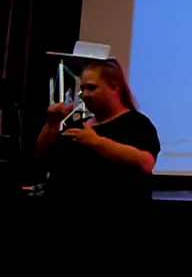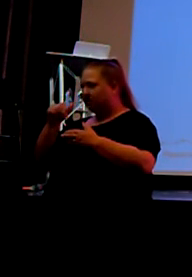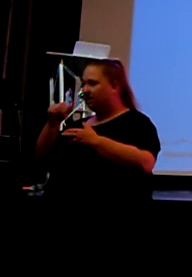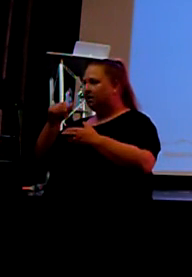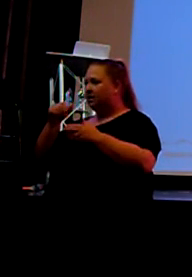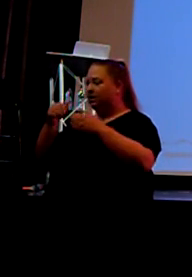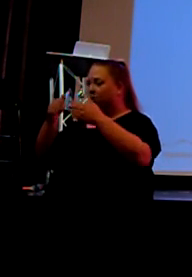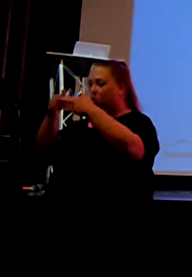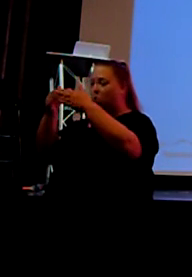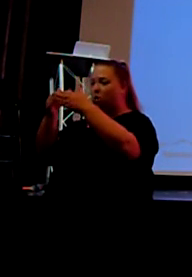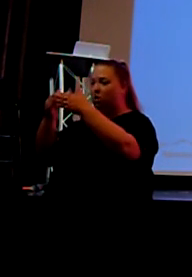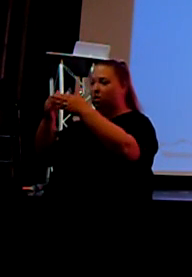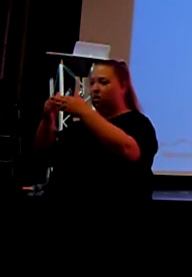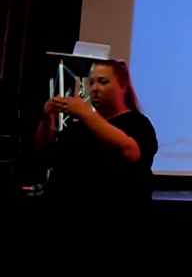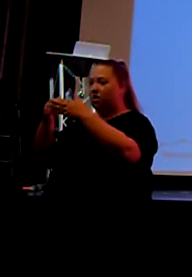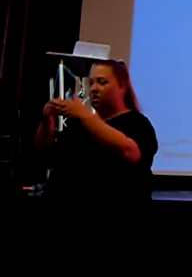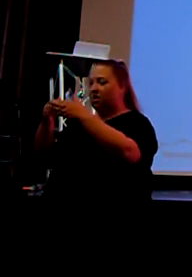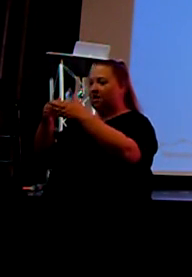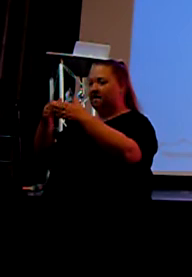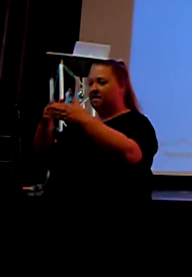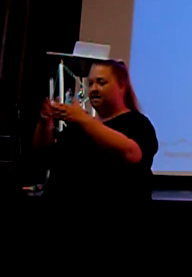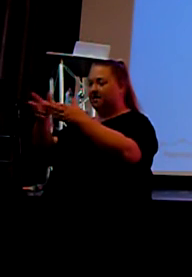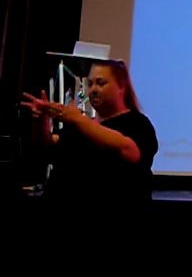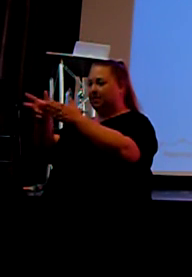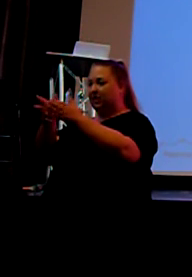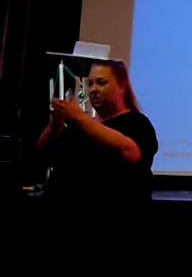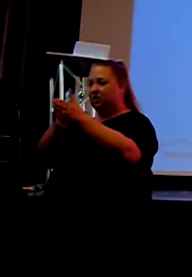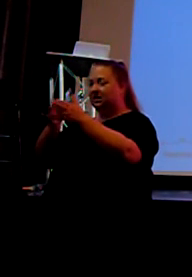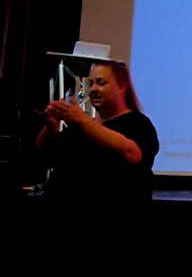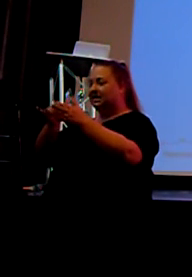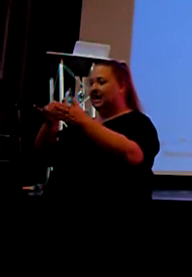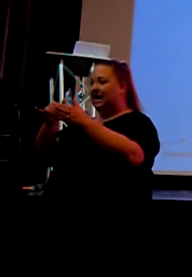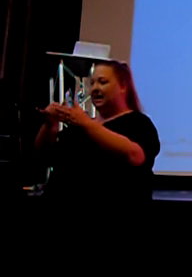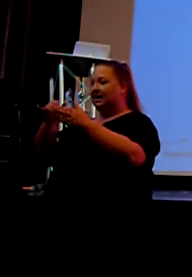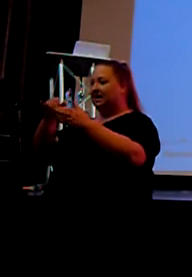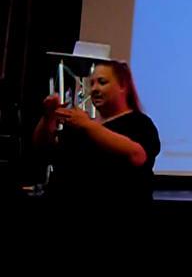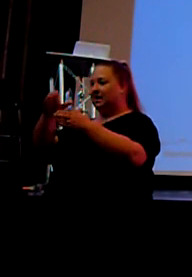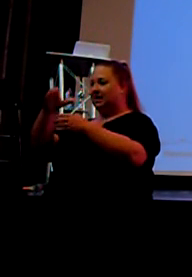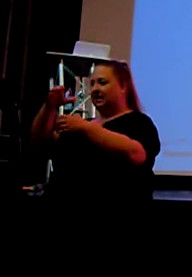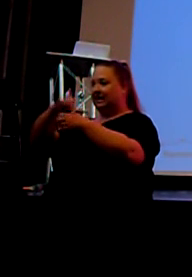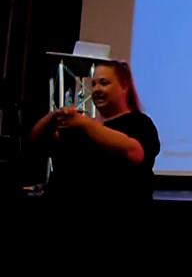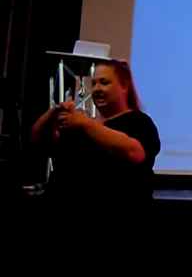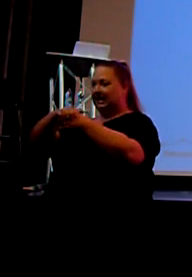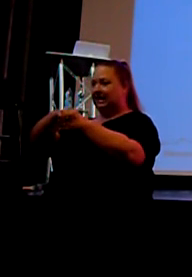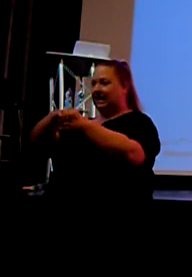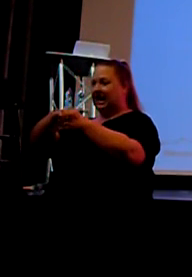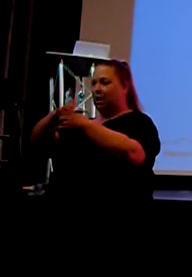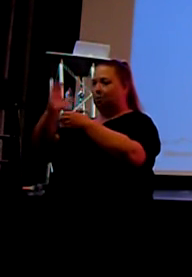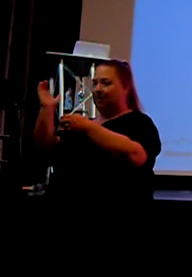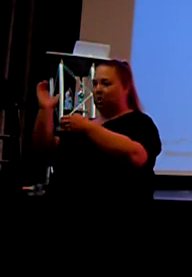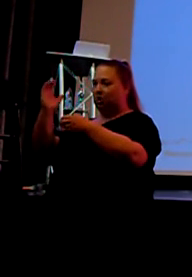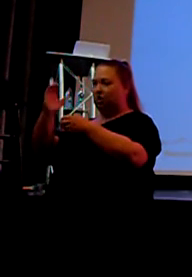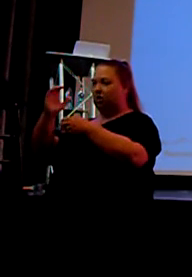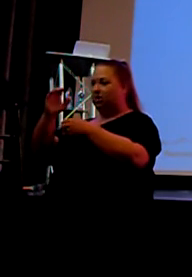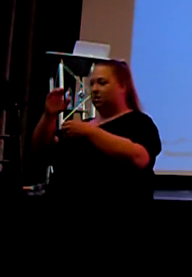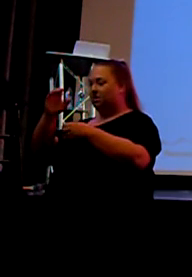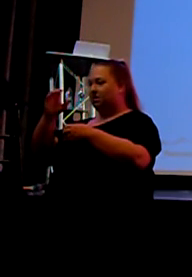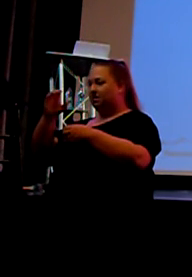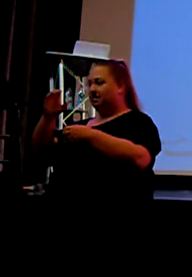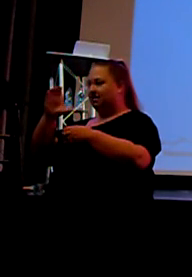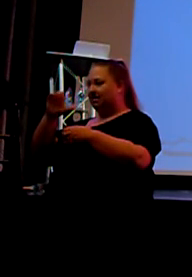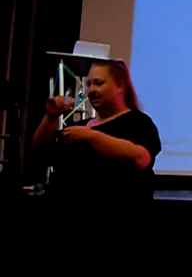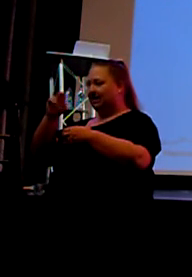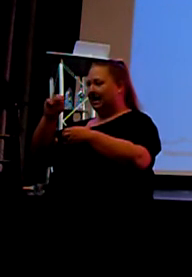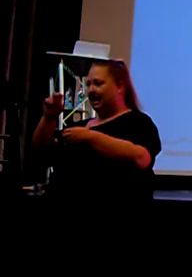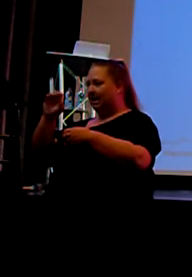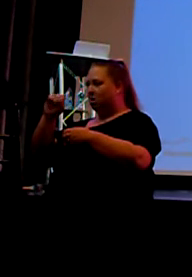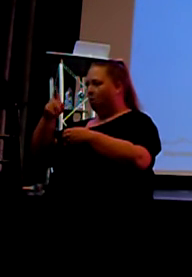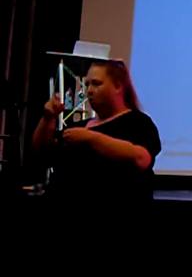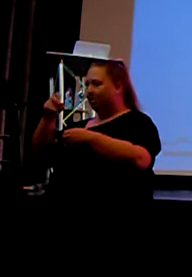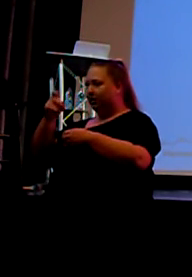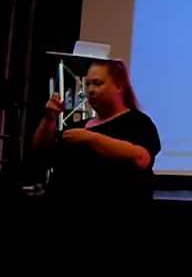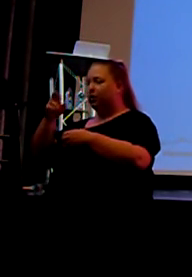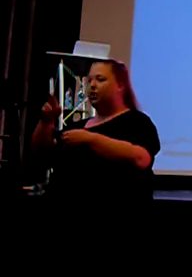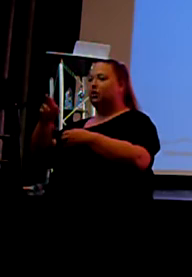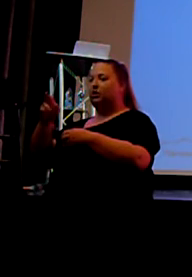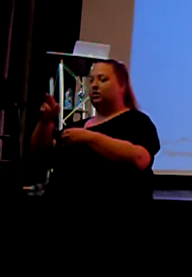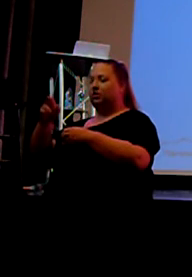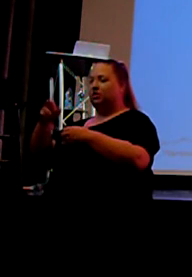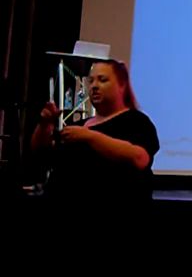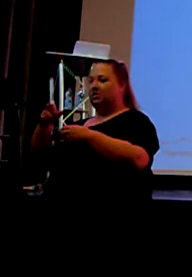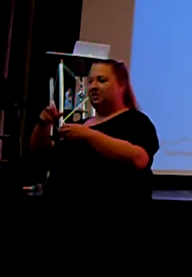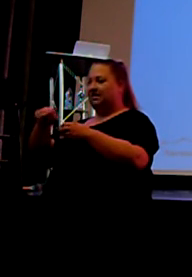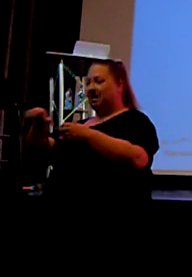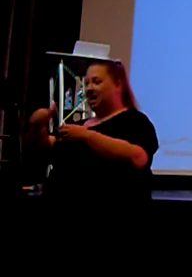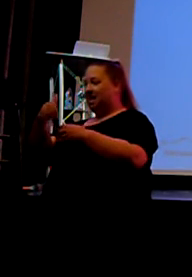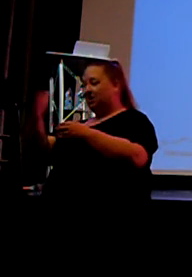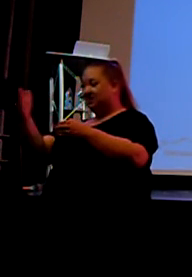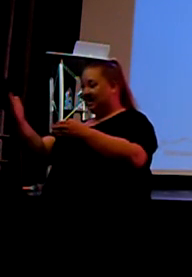to that, it's like a can opener. So you really need to stay away from it. And then on the other side, you risk running aground if you